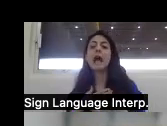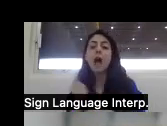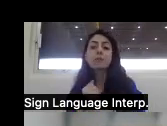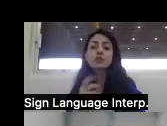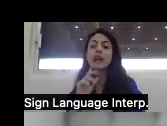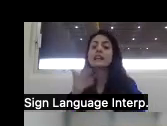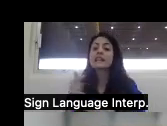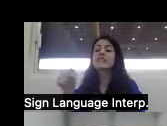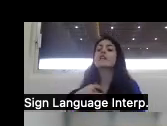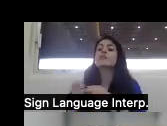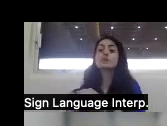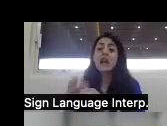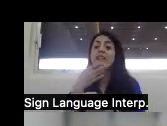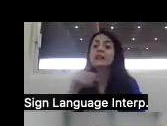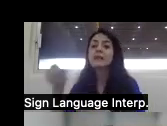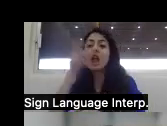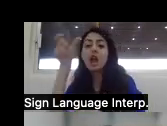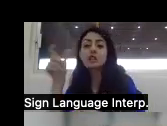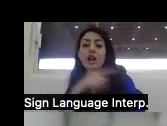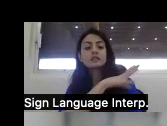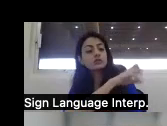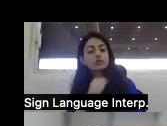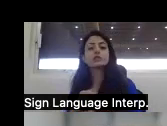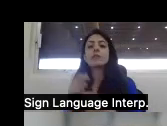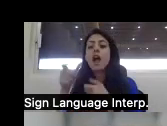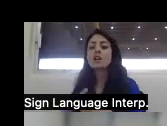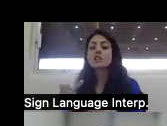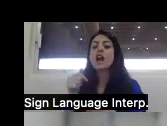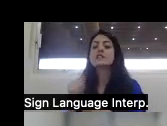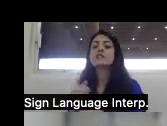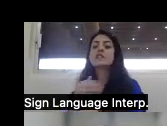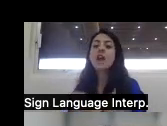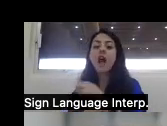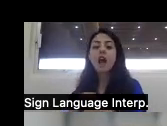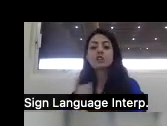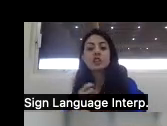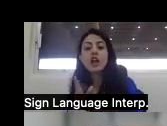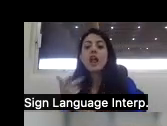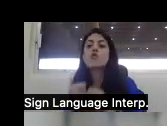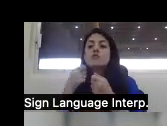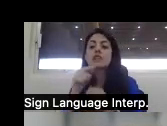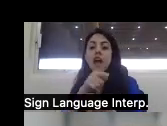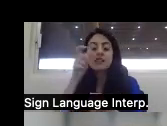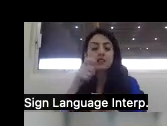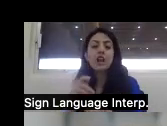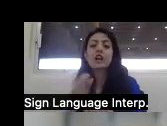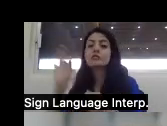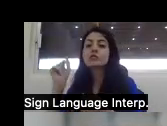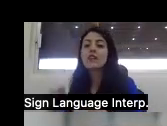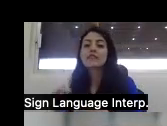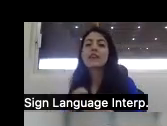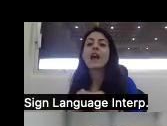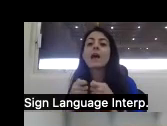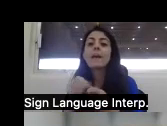insurance. Countries that have achieved higher levels of coverage have done so primarily through non-contributory